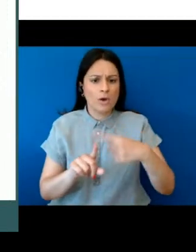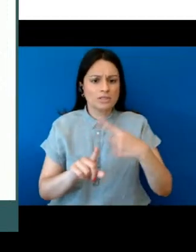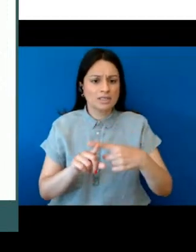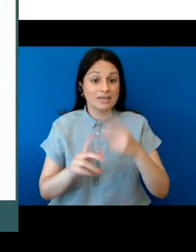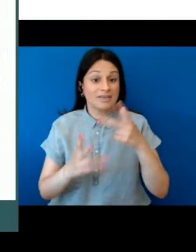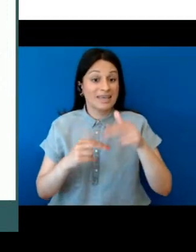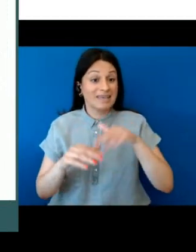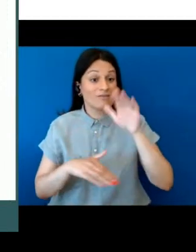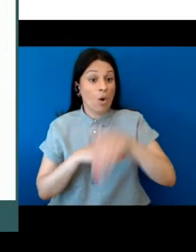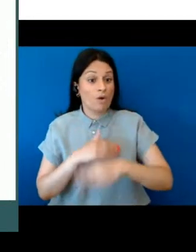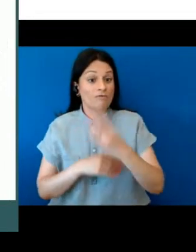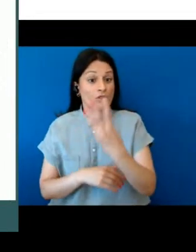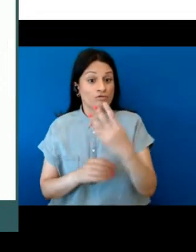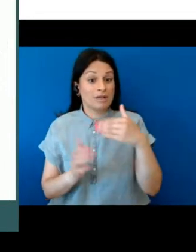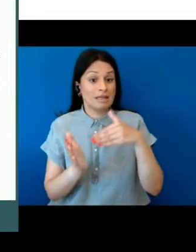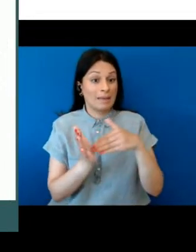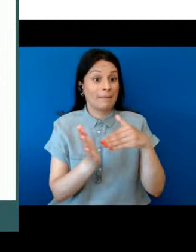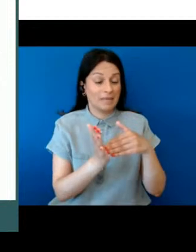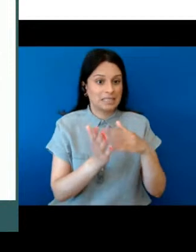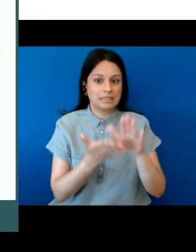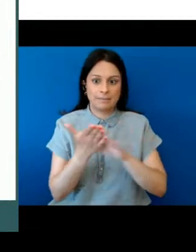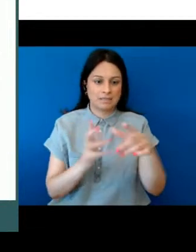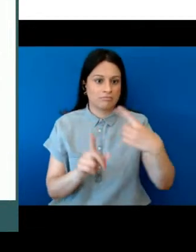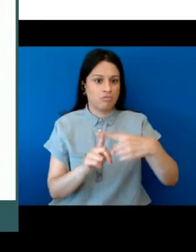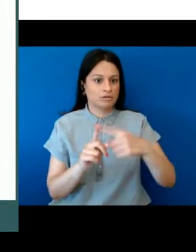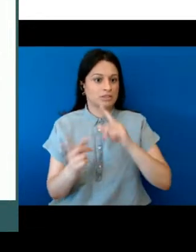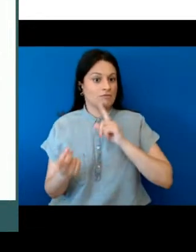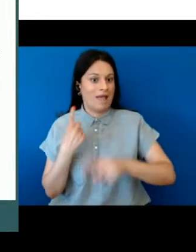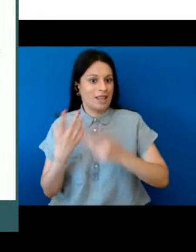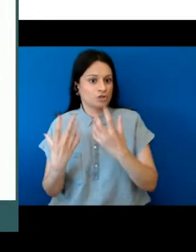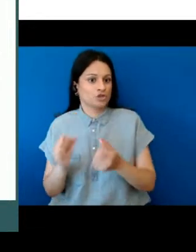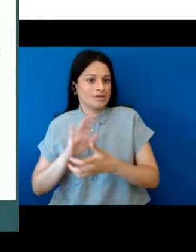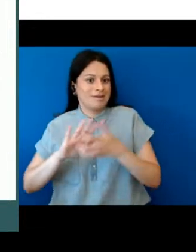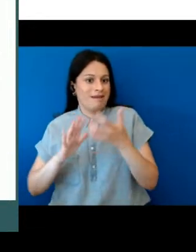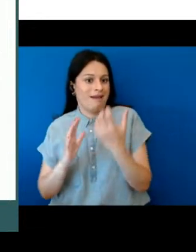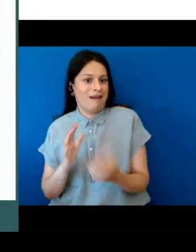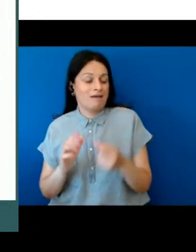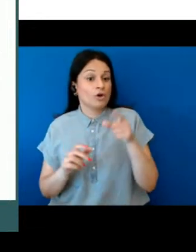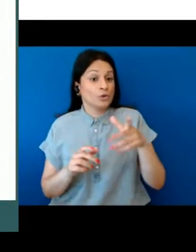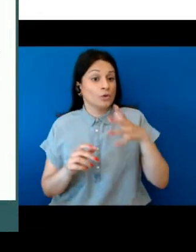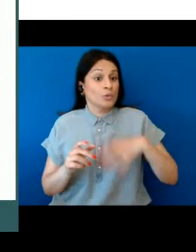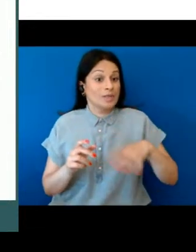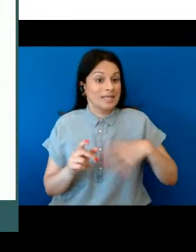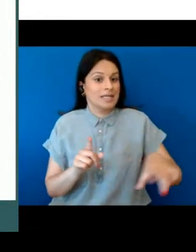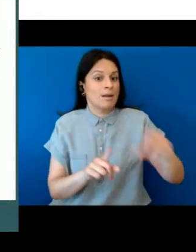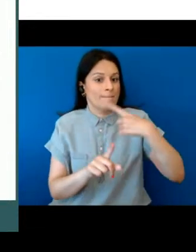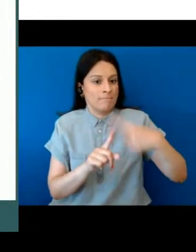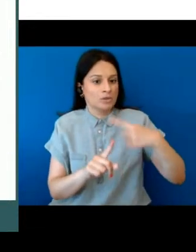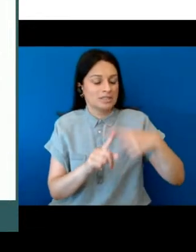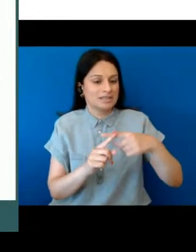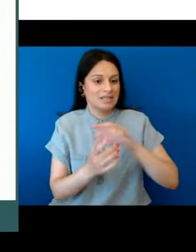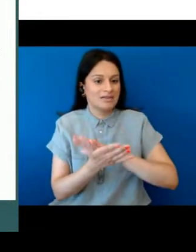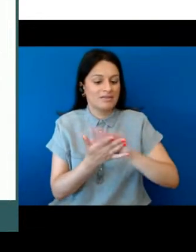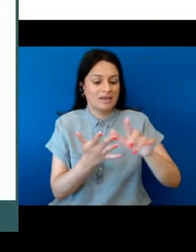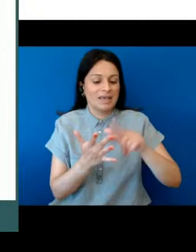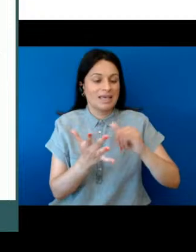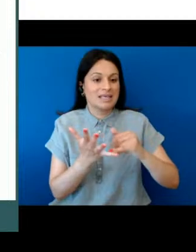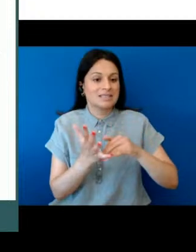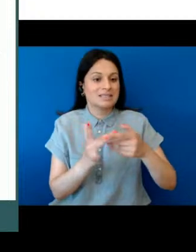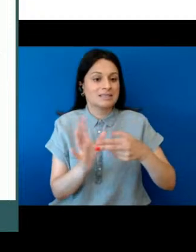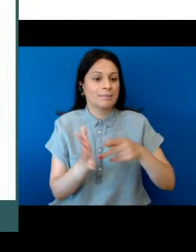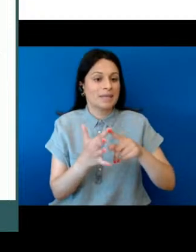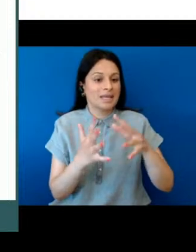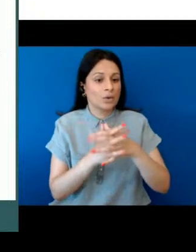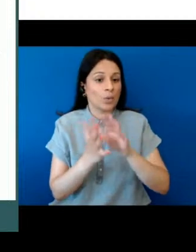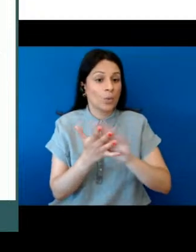to be positive. And you need a positive histamine wheel to be able to rely on the results.